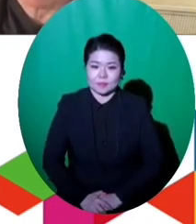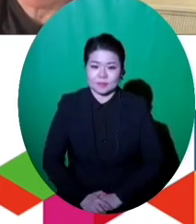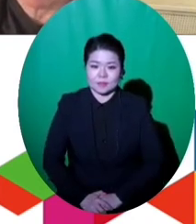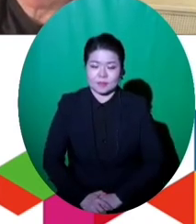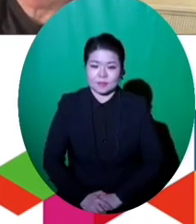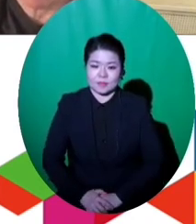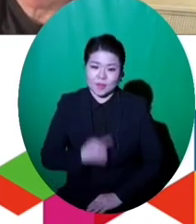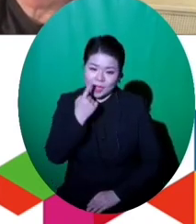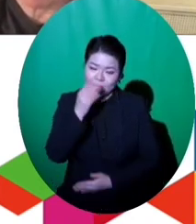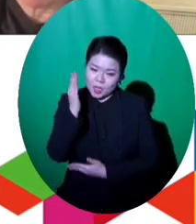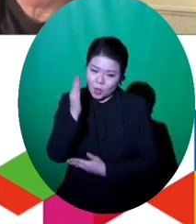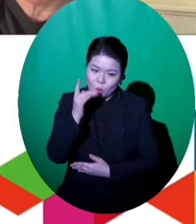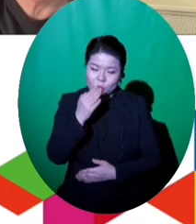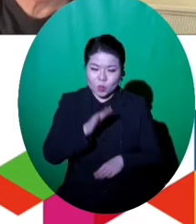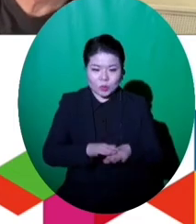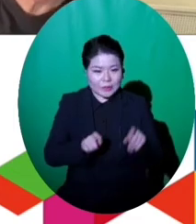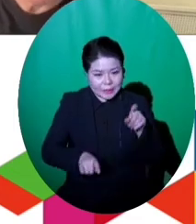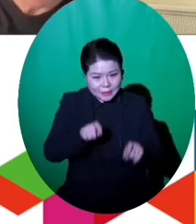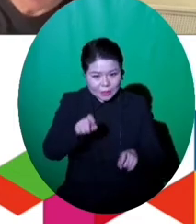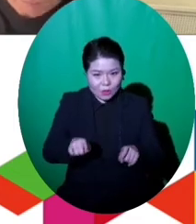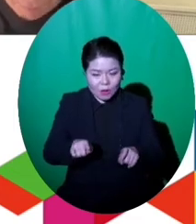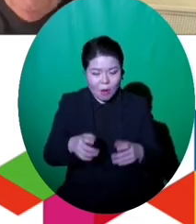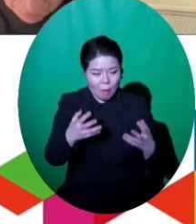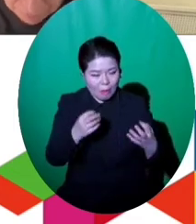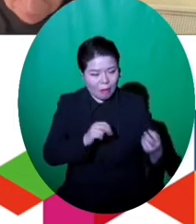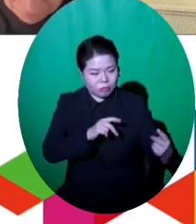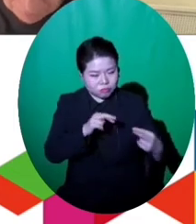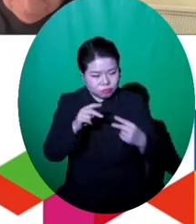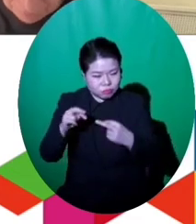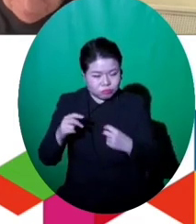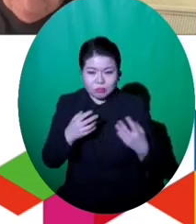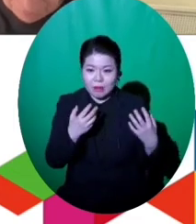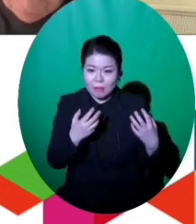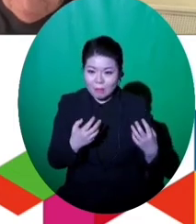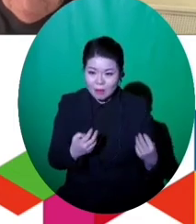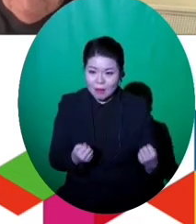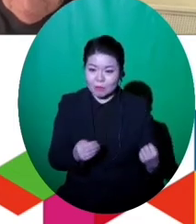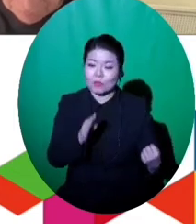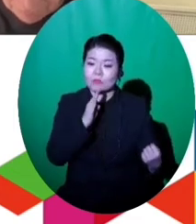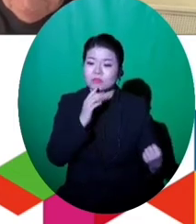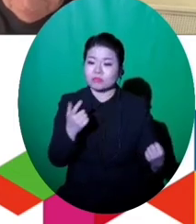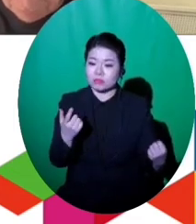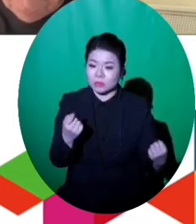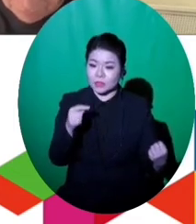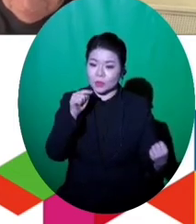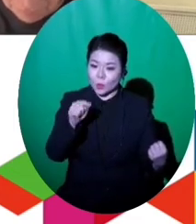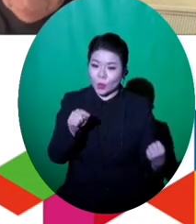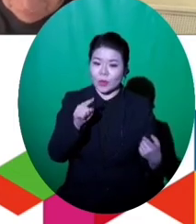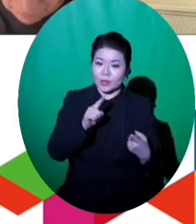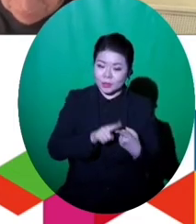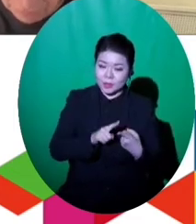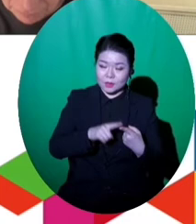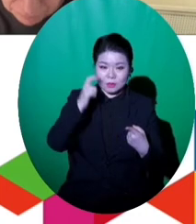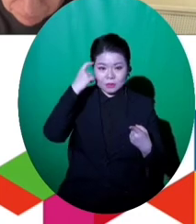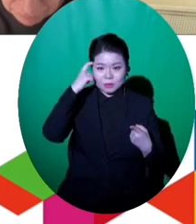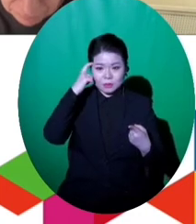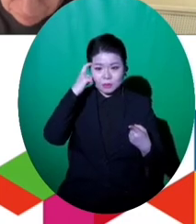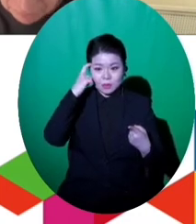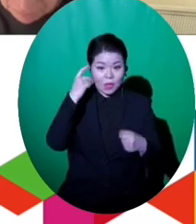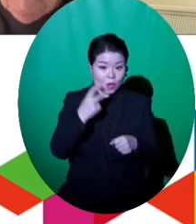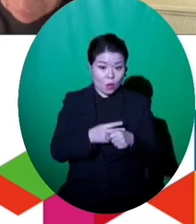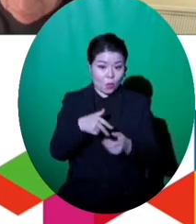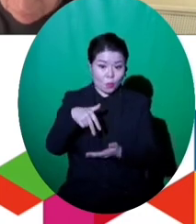of democracy. And given that, what important advantage do you think that caring